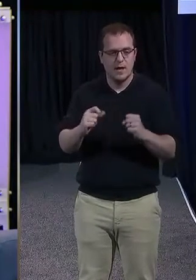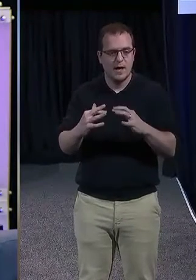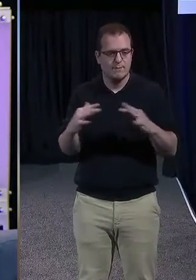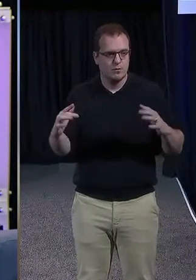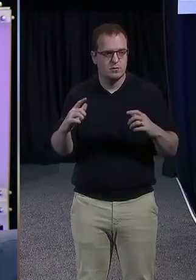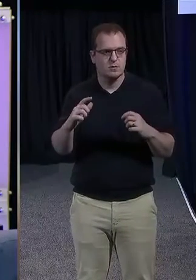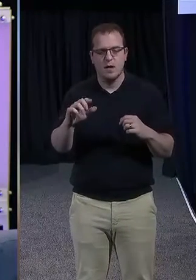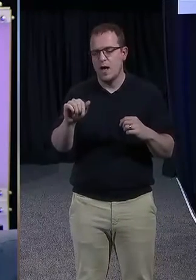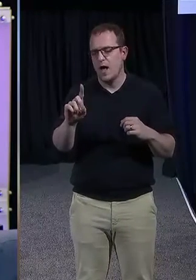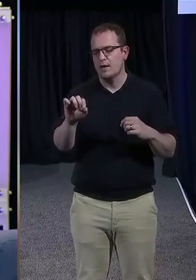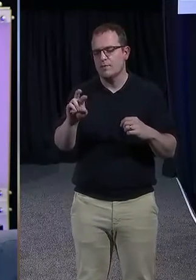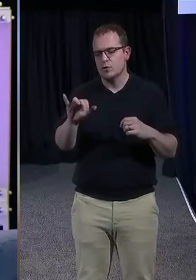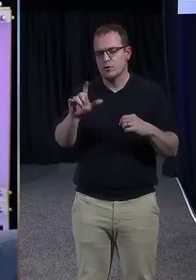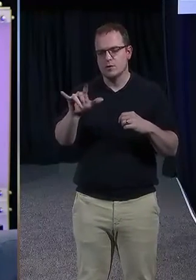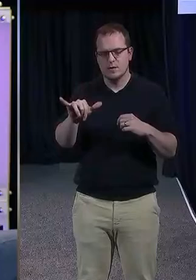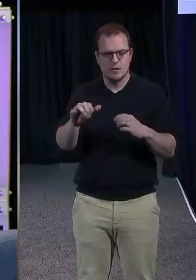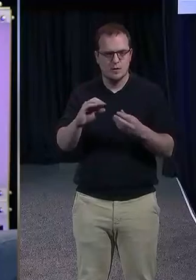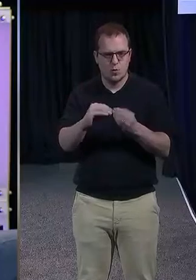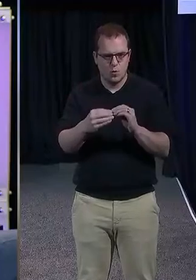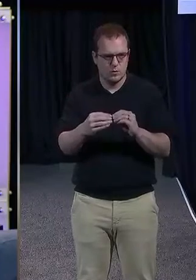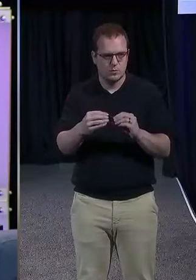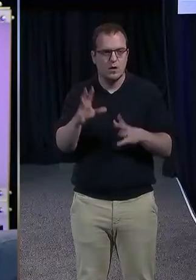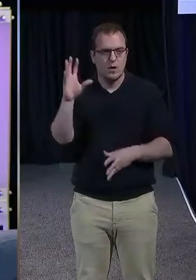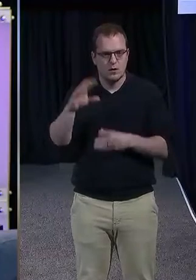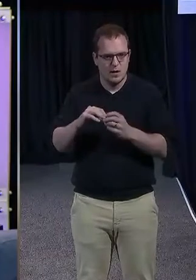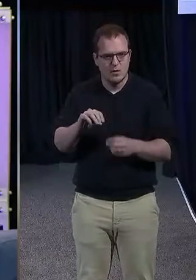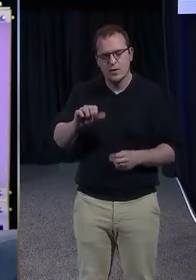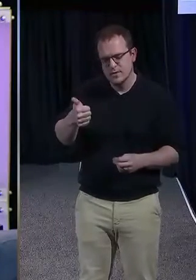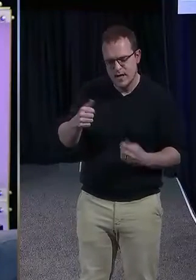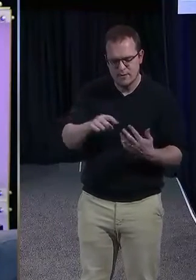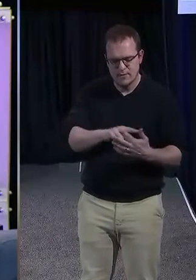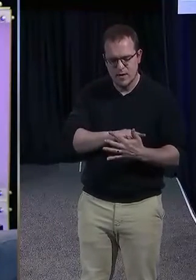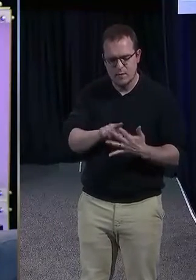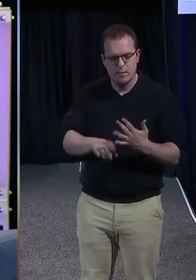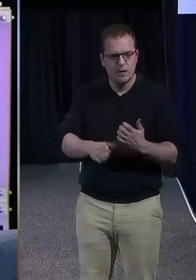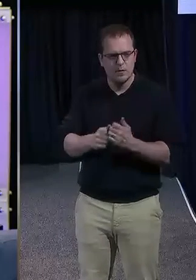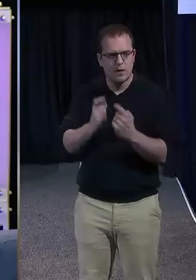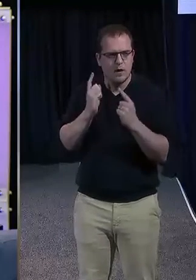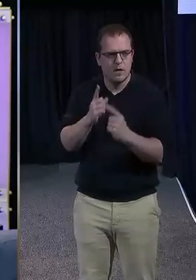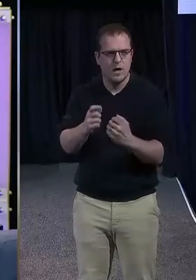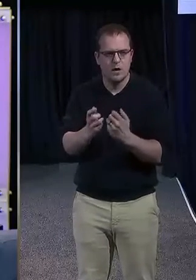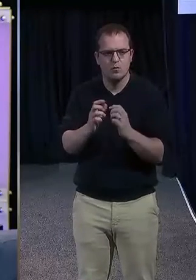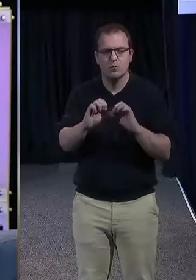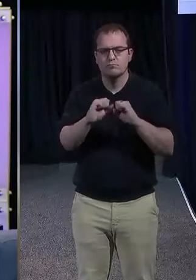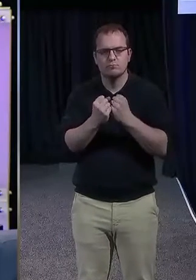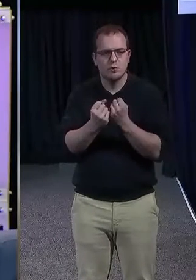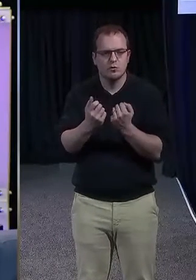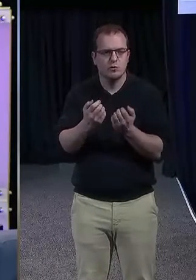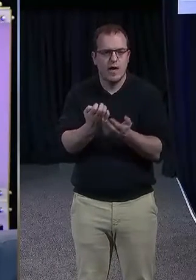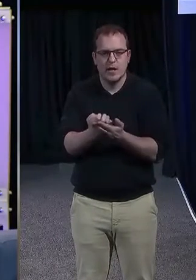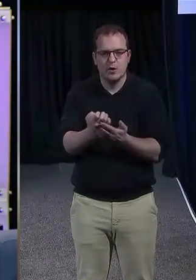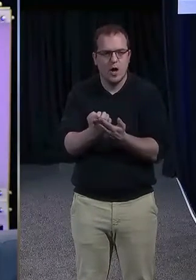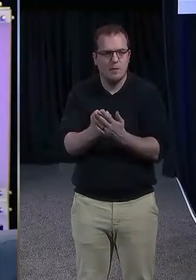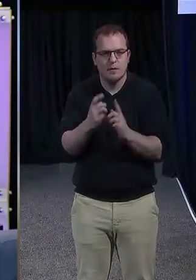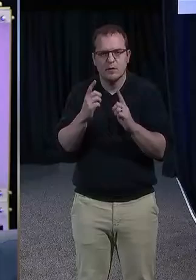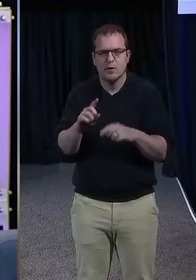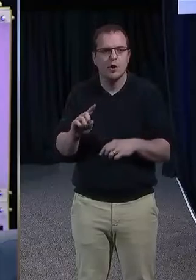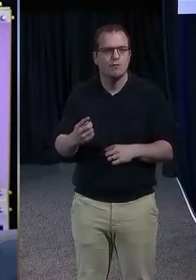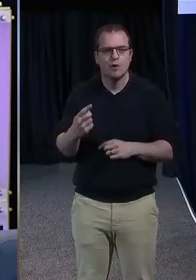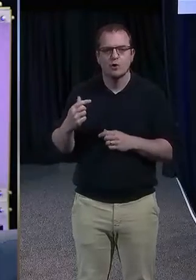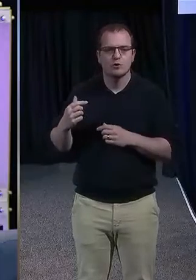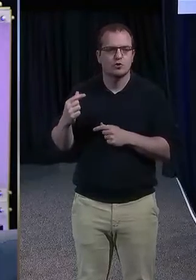scores, 10 of them that align with socioeconomic factors, first